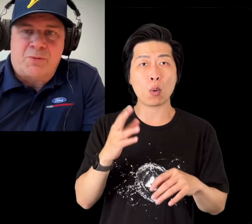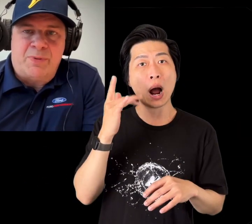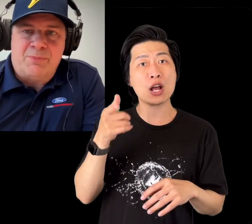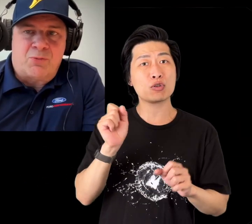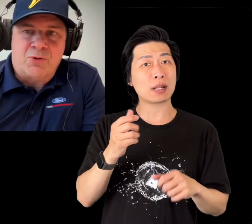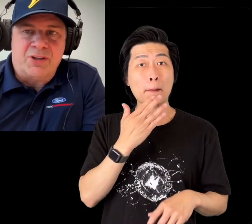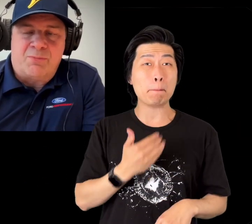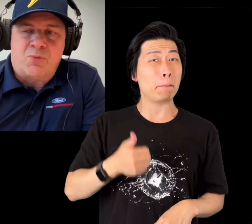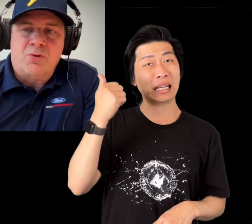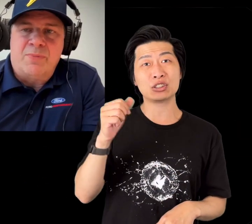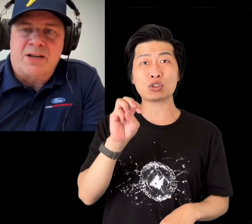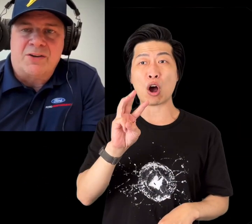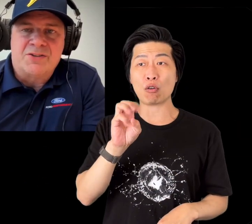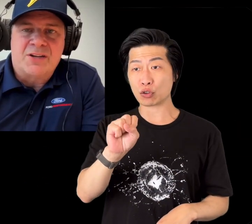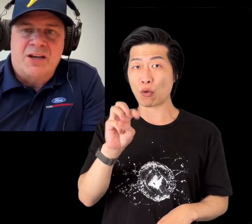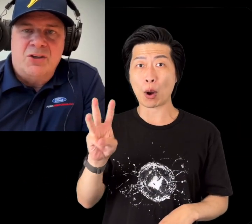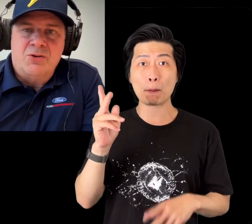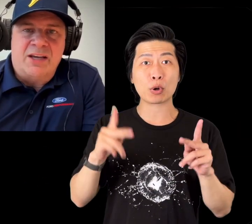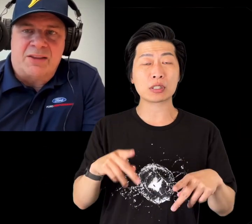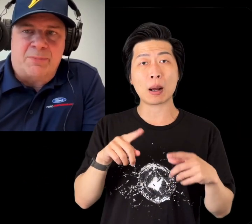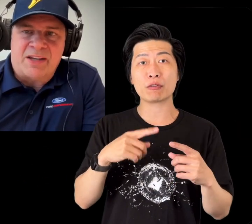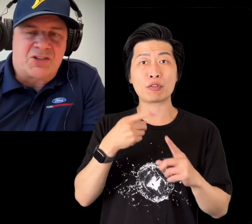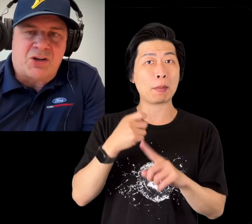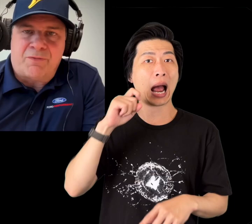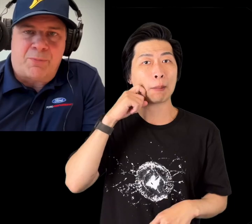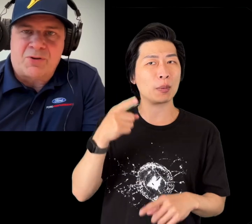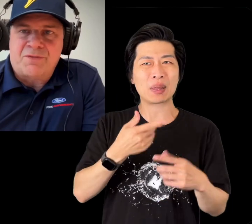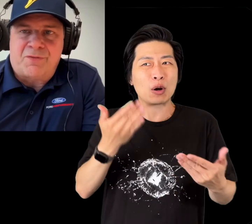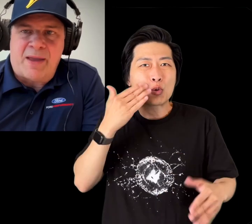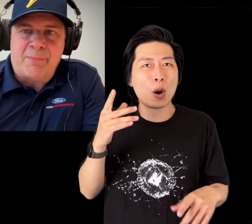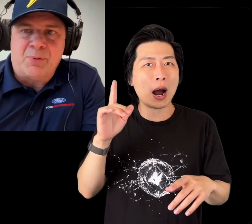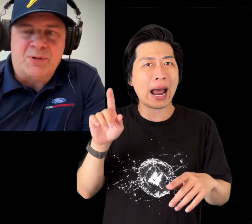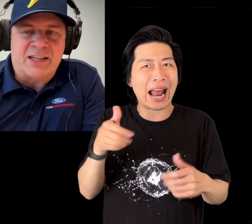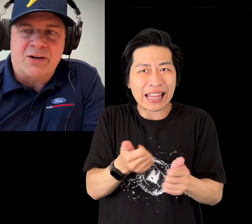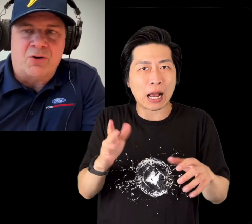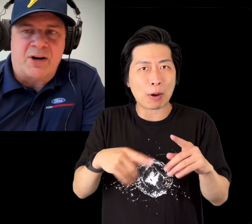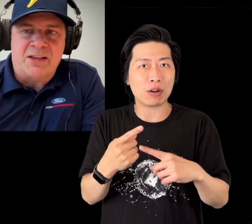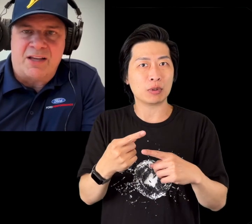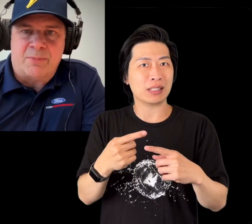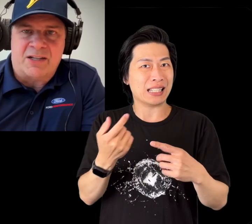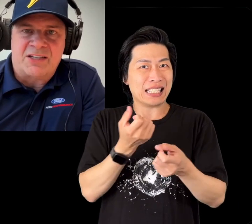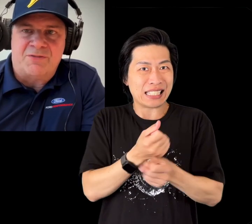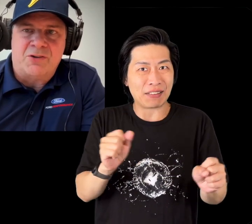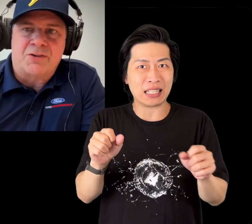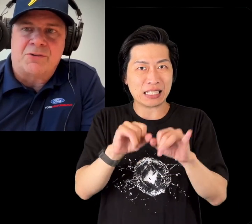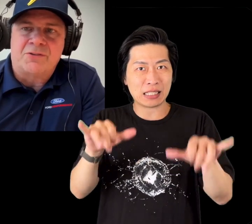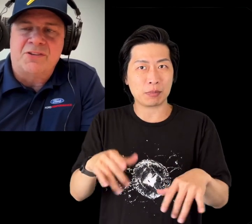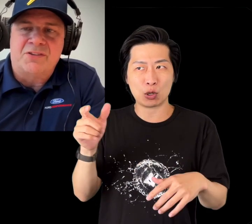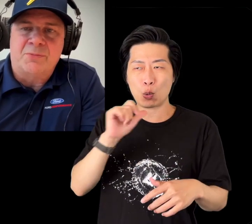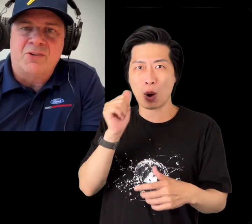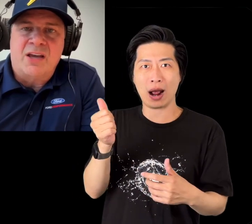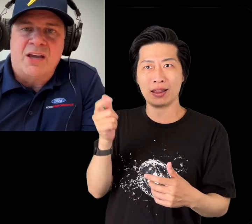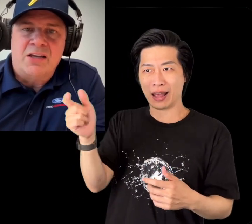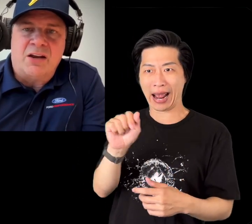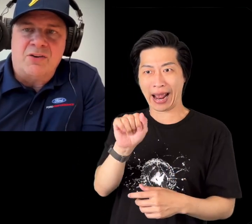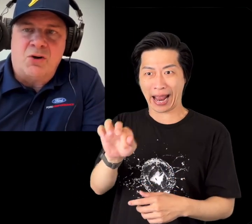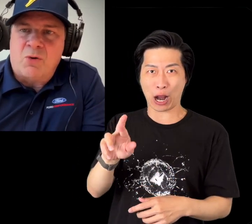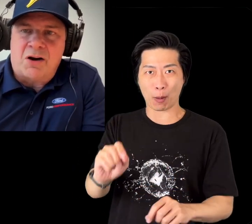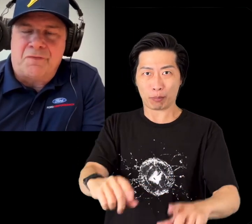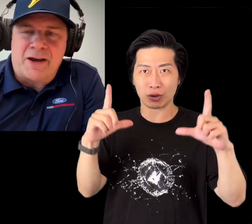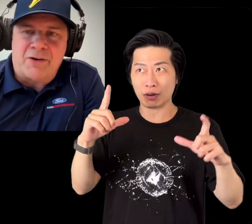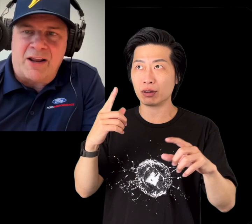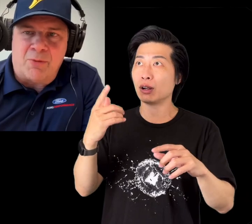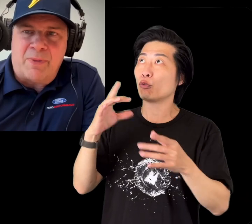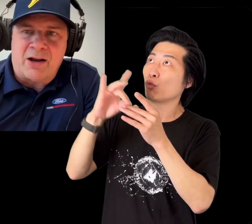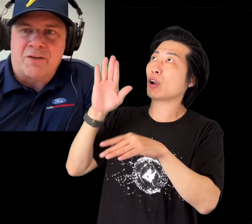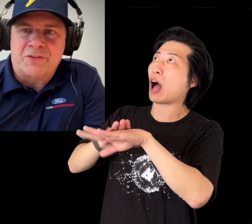of the Ford people are really important because you can get the best software person from Apple, but they don't know anything about safety critical systems. No. You don't